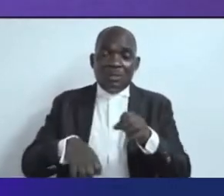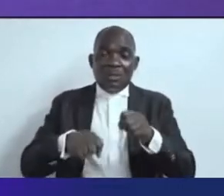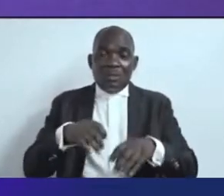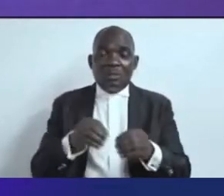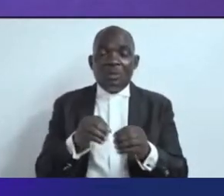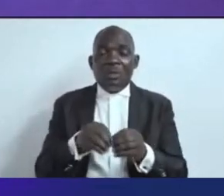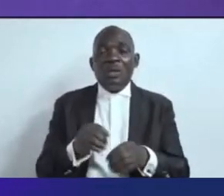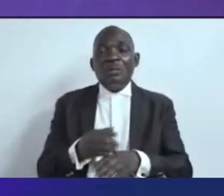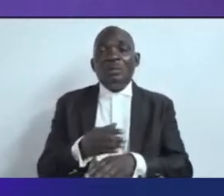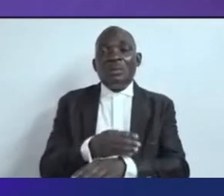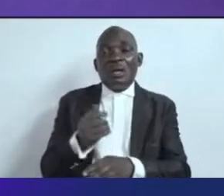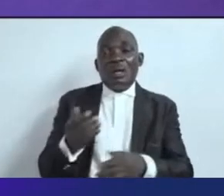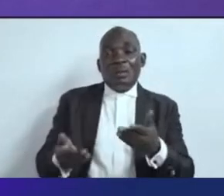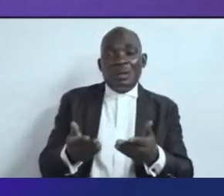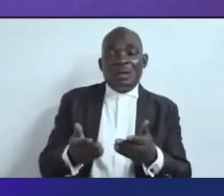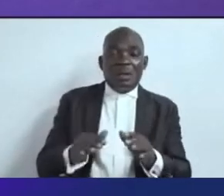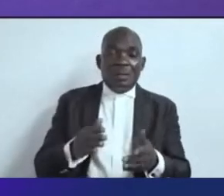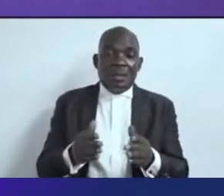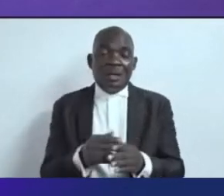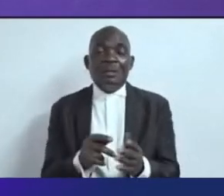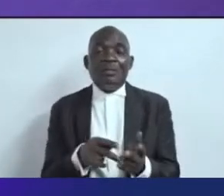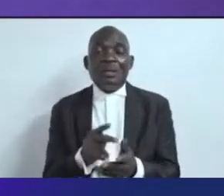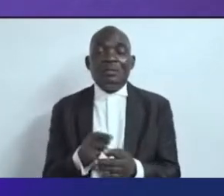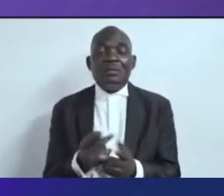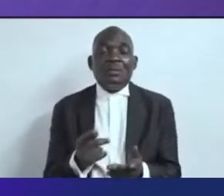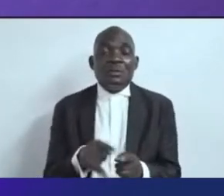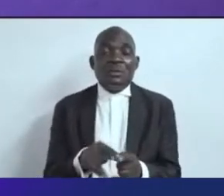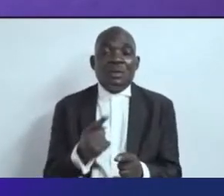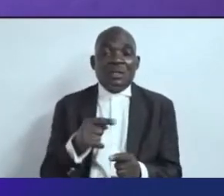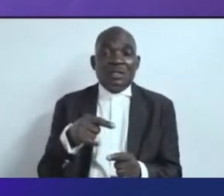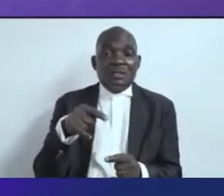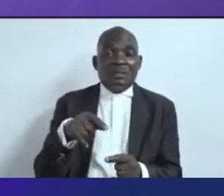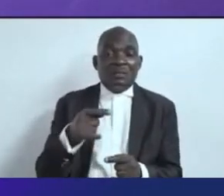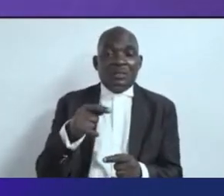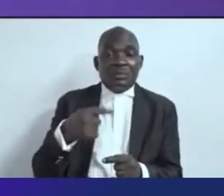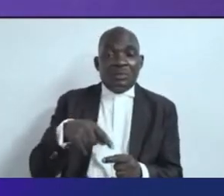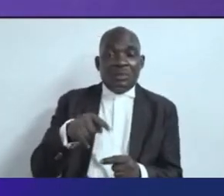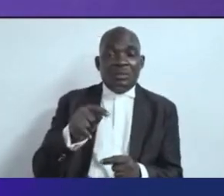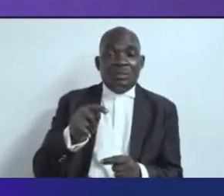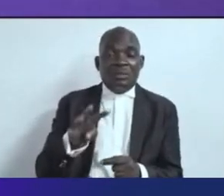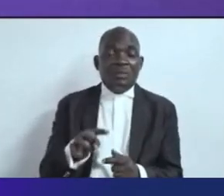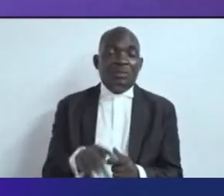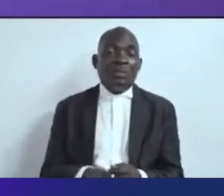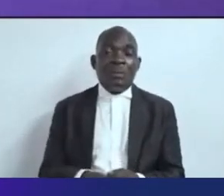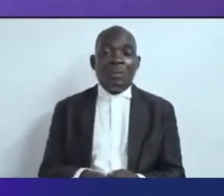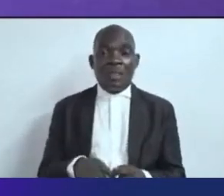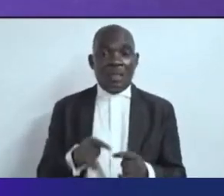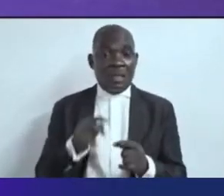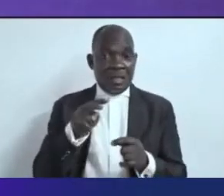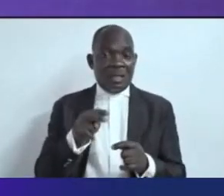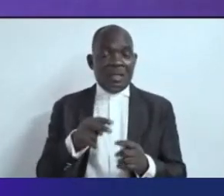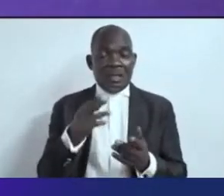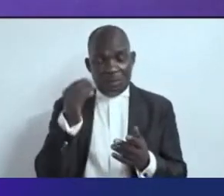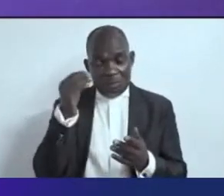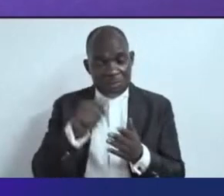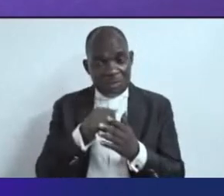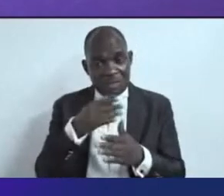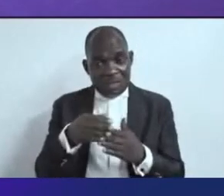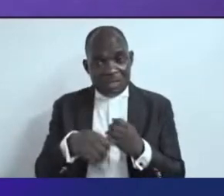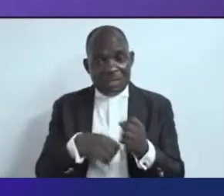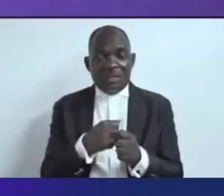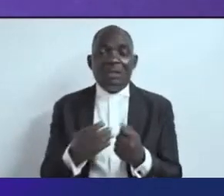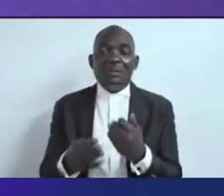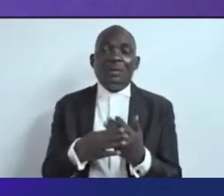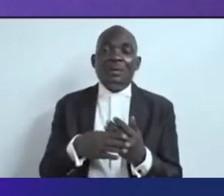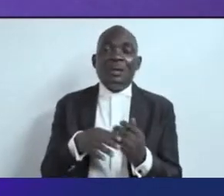to an improved balance of payments position in the first half of 2024. Looking ahead to the end of the year, the